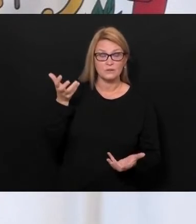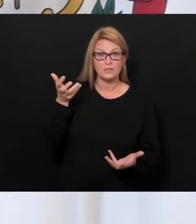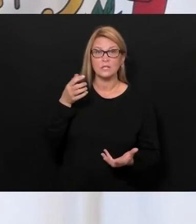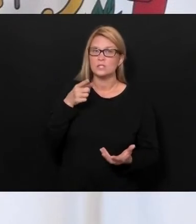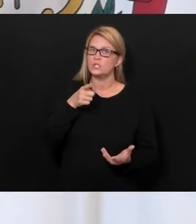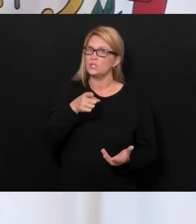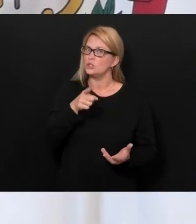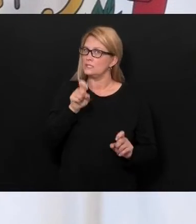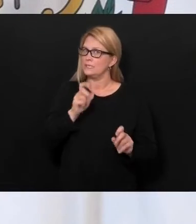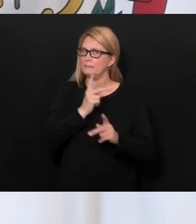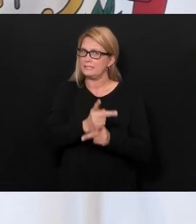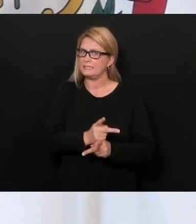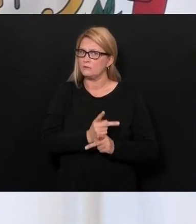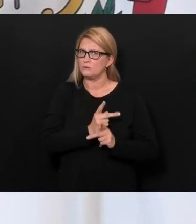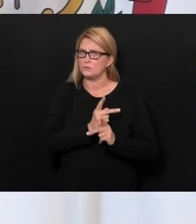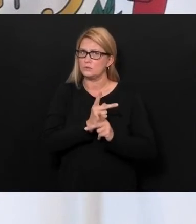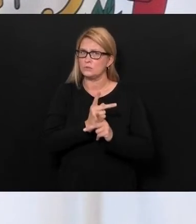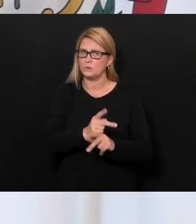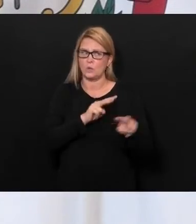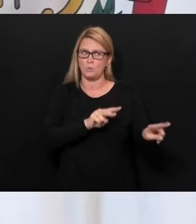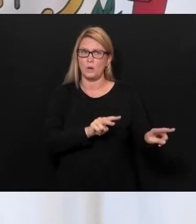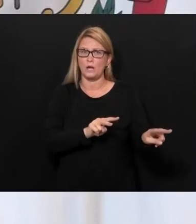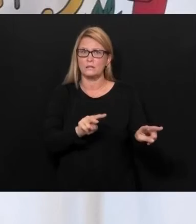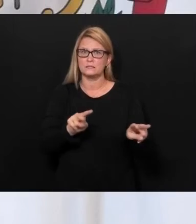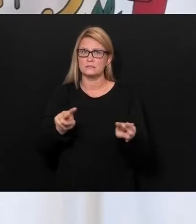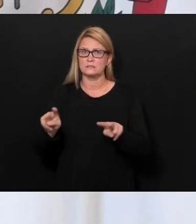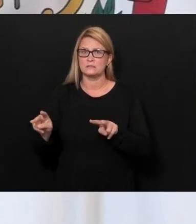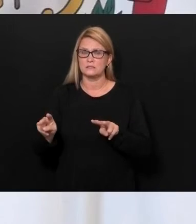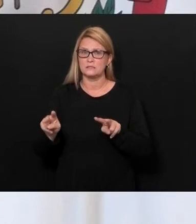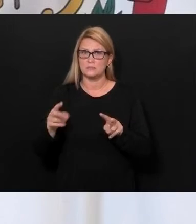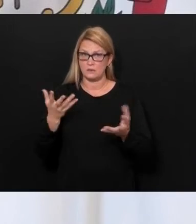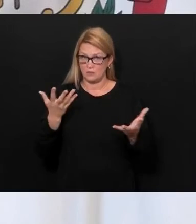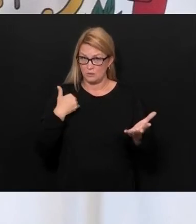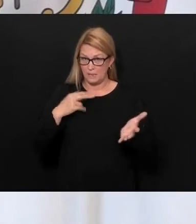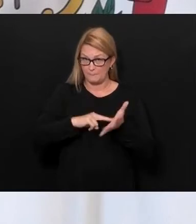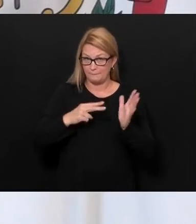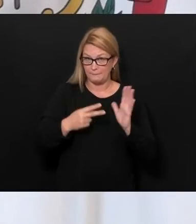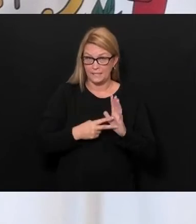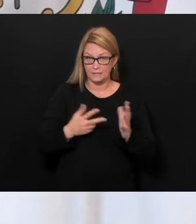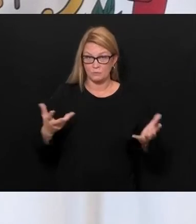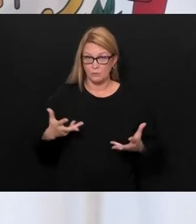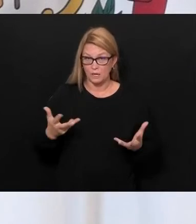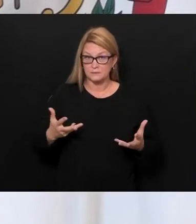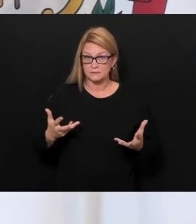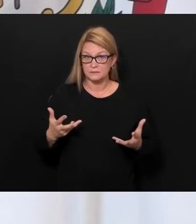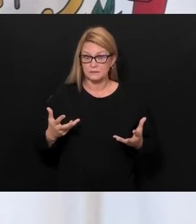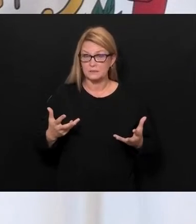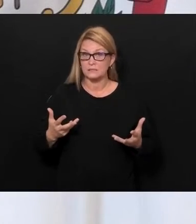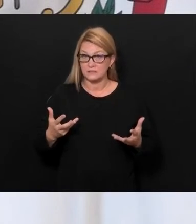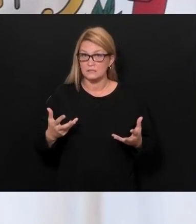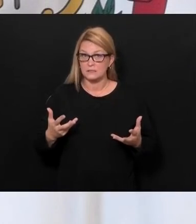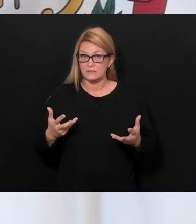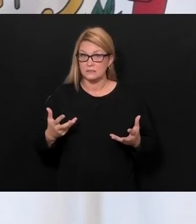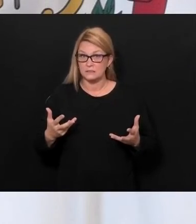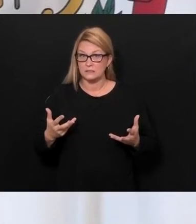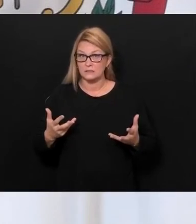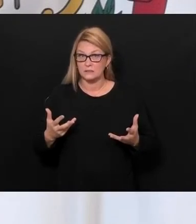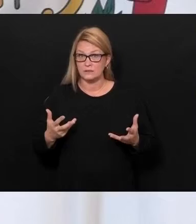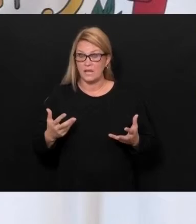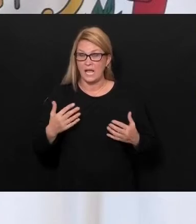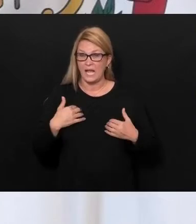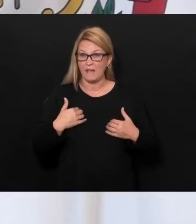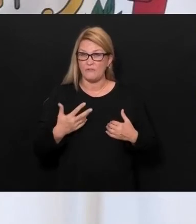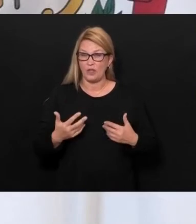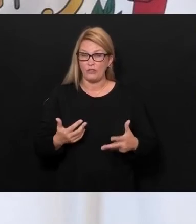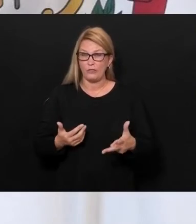be on your toes. And what I mean by that, and I'll get to it in just a second, but there's three